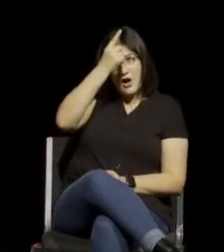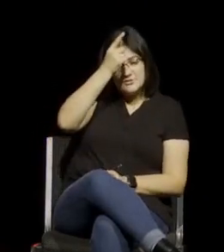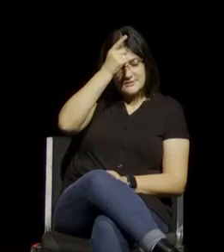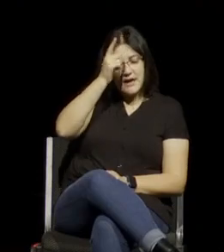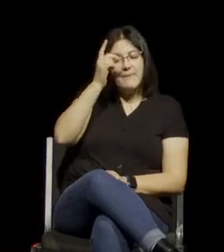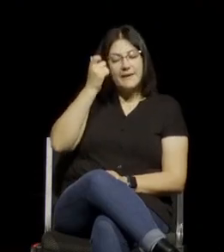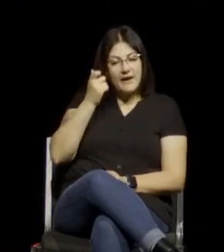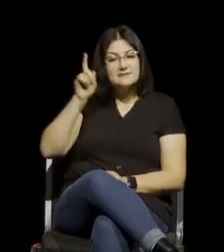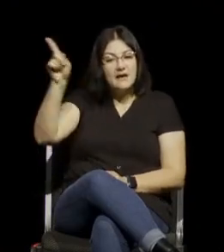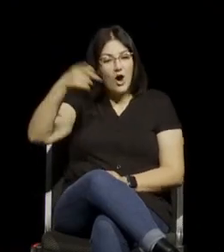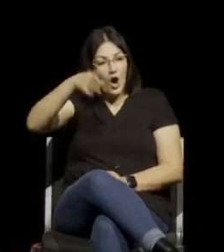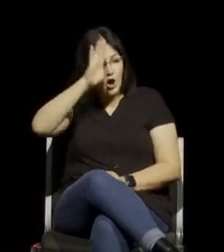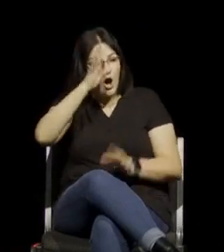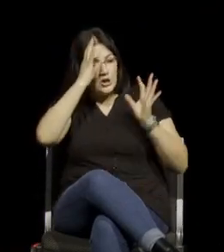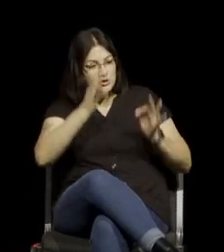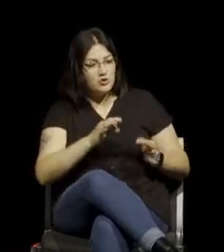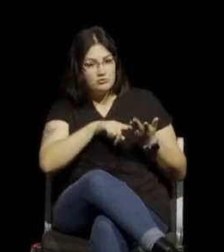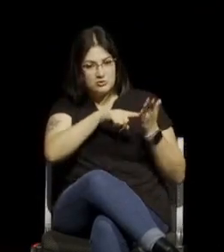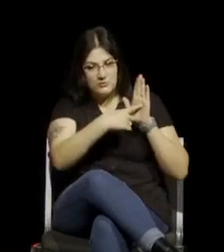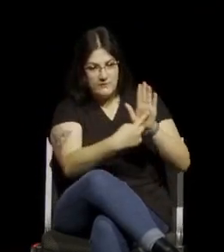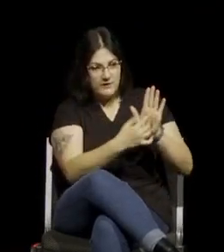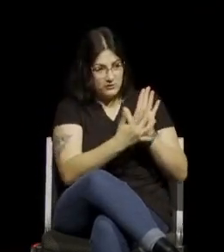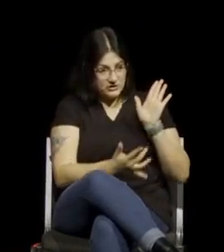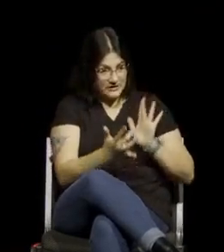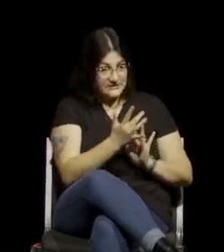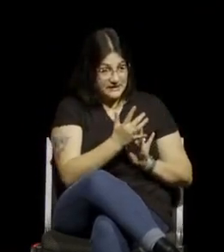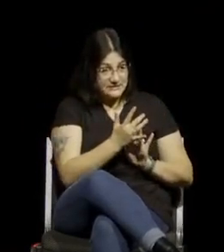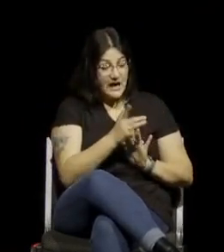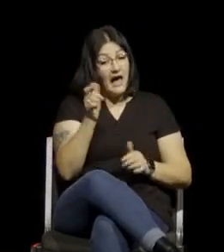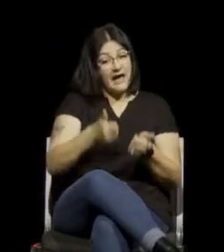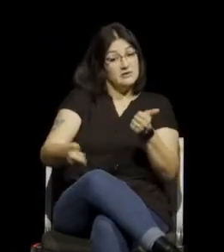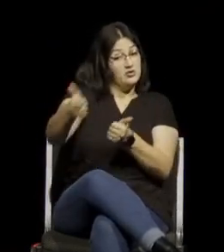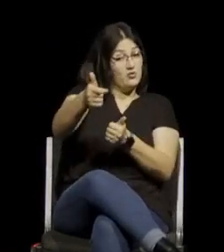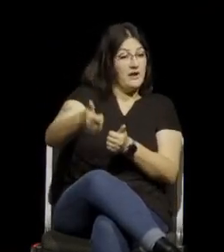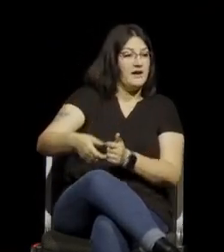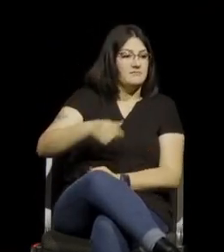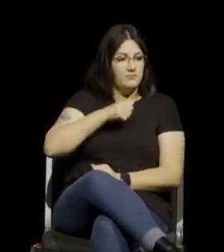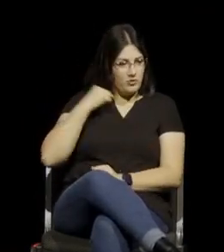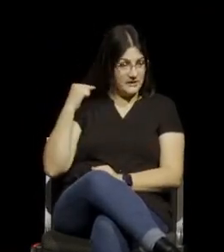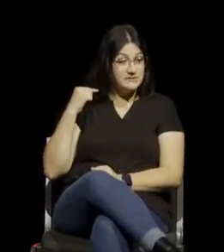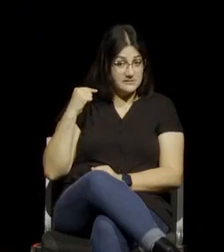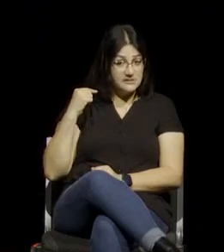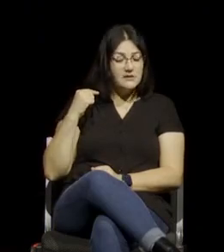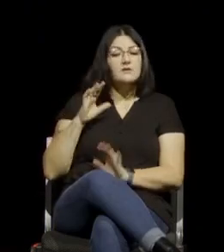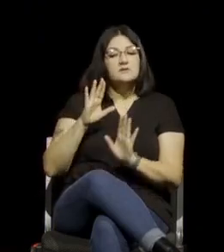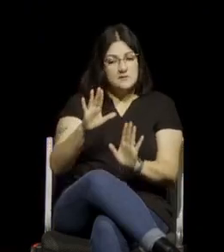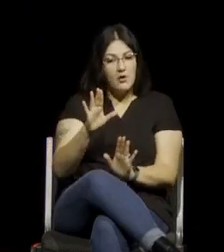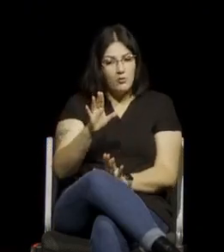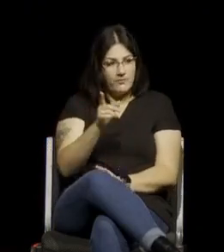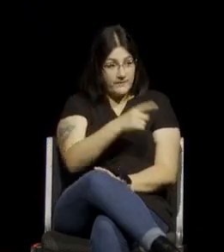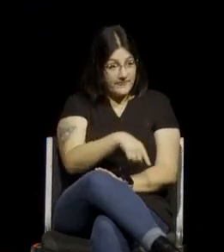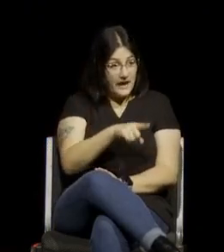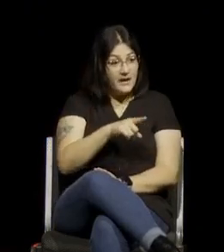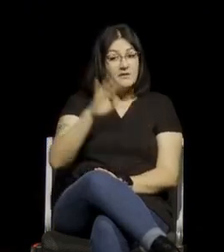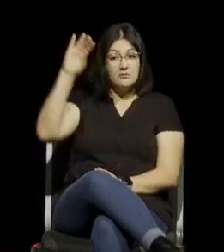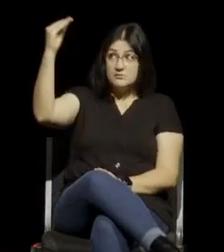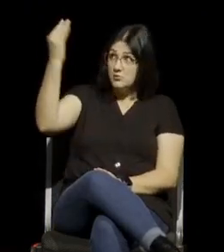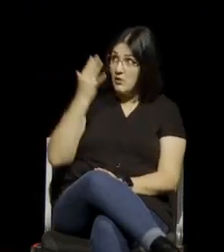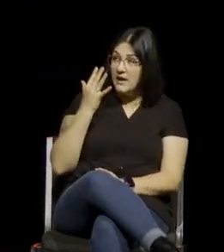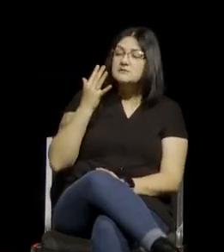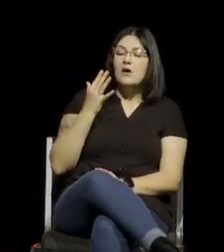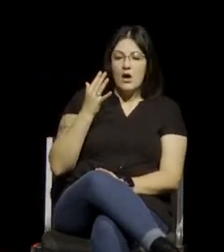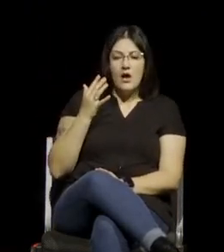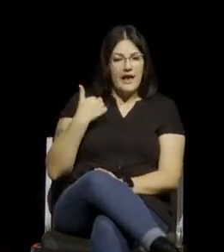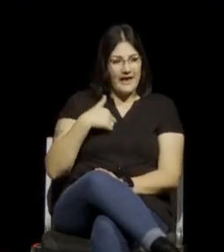how God chose to reveal his son Jesus as the great high priest. So it would cheapen grace to us if we